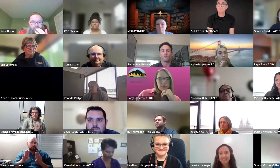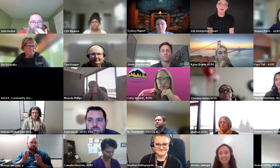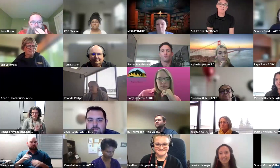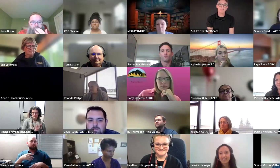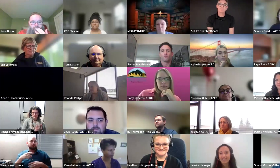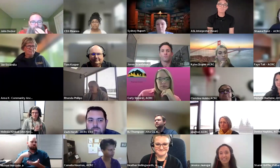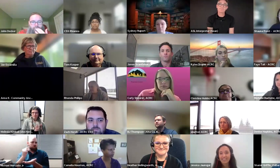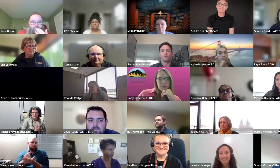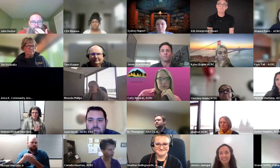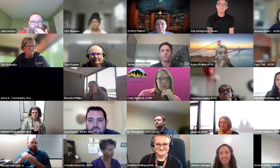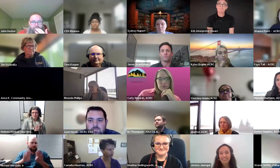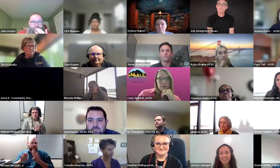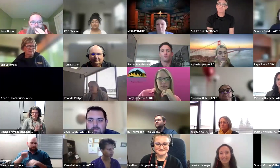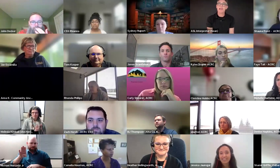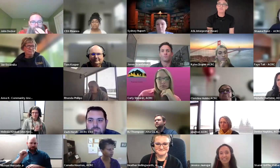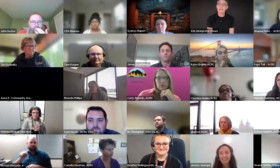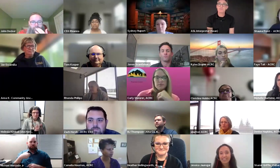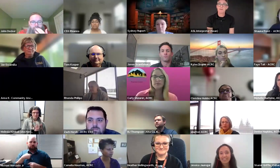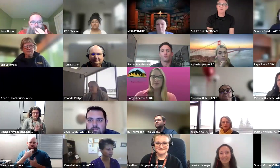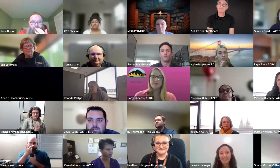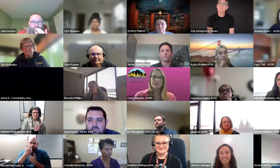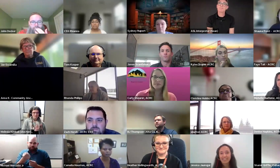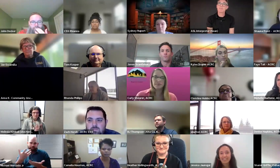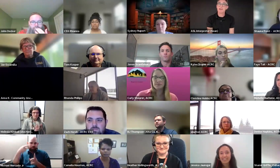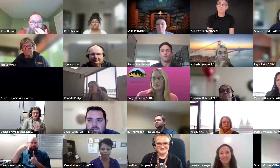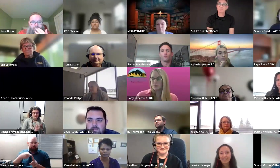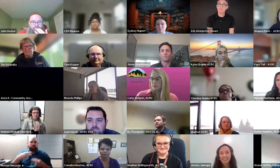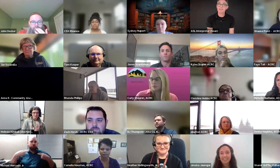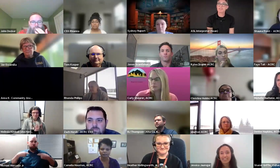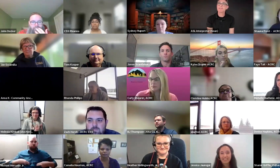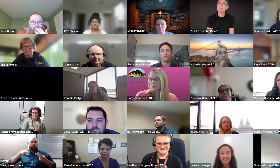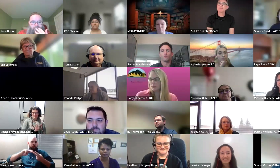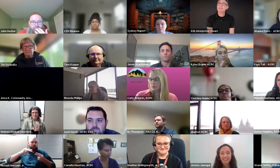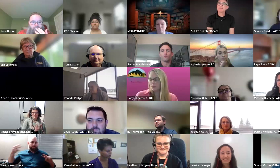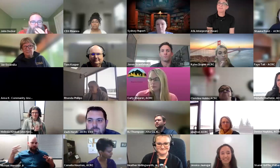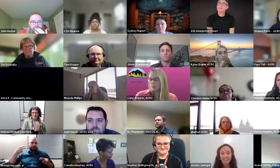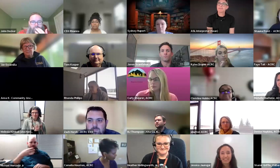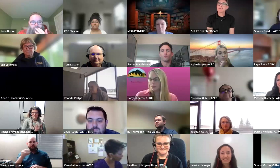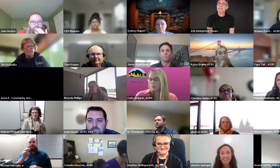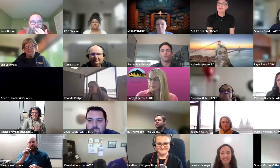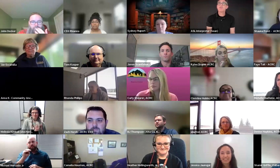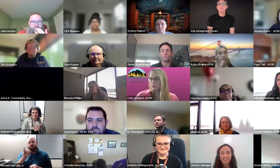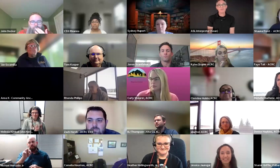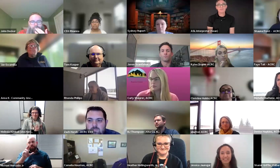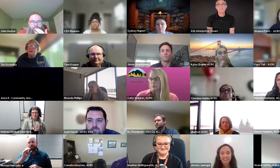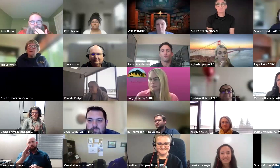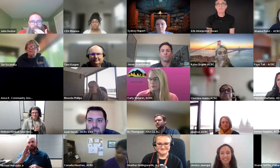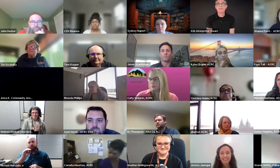studied biology, graduated with a biology degree and